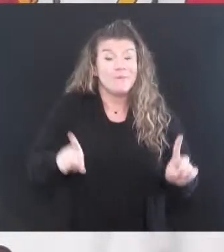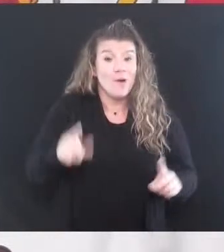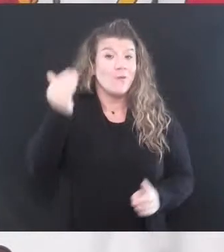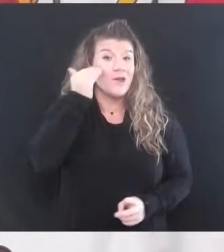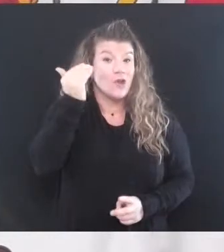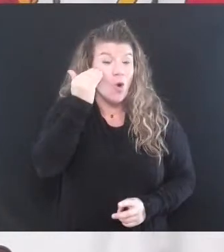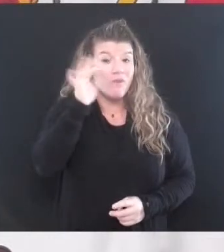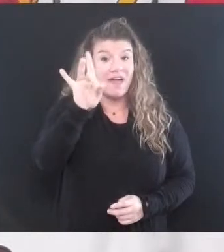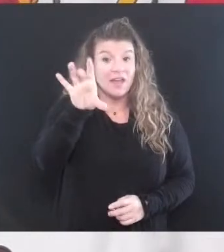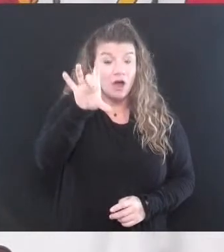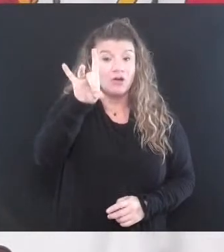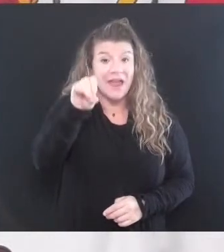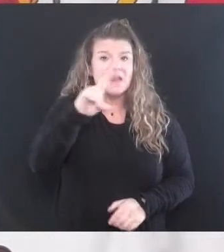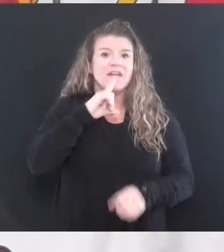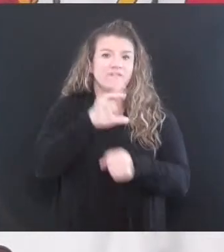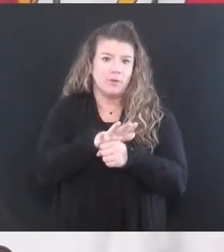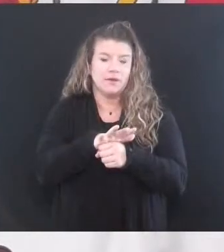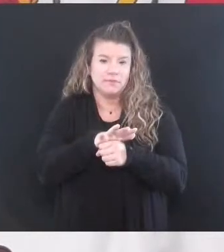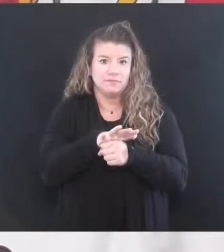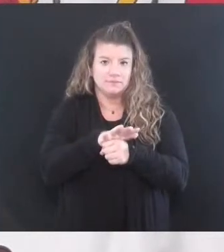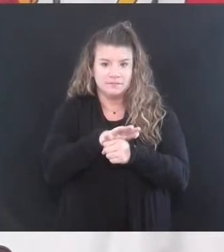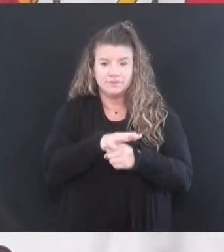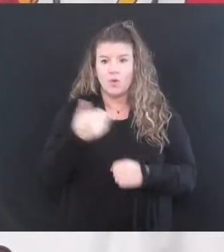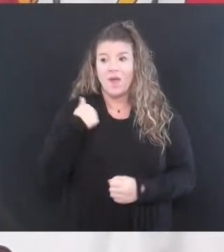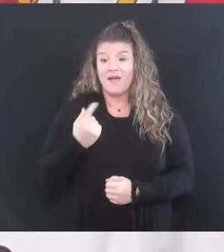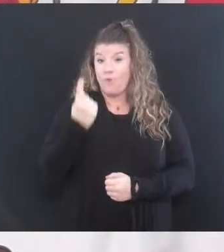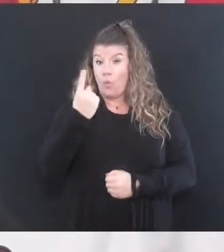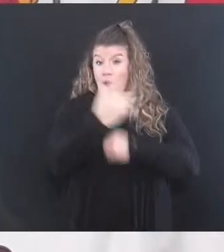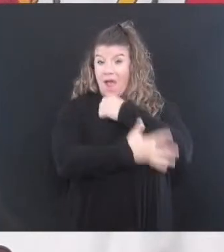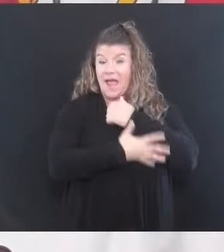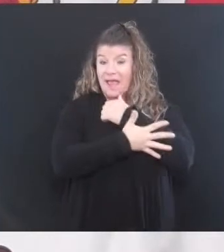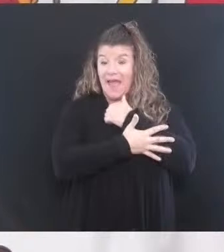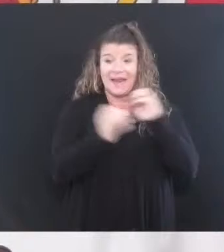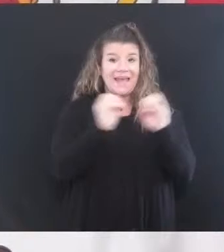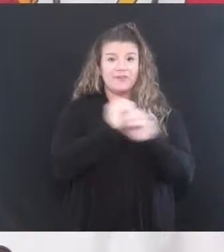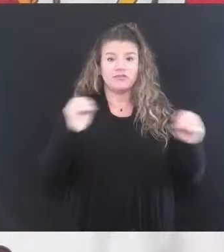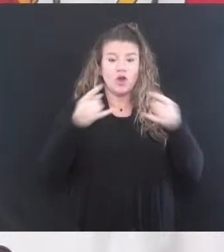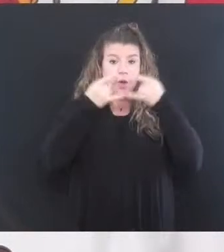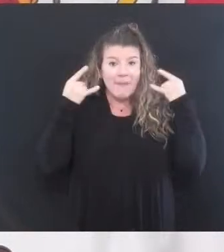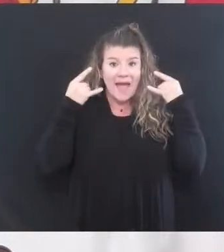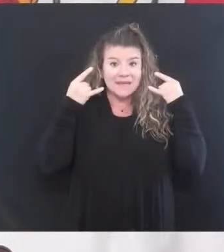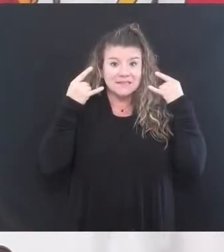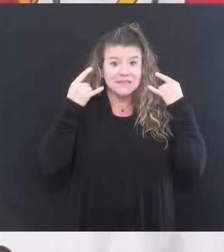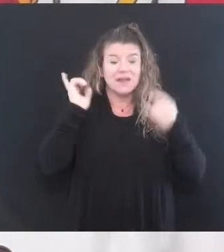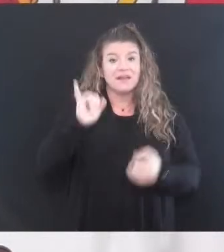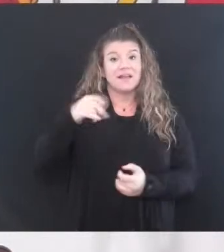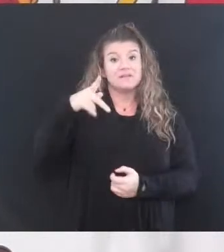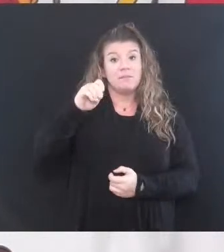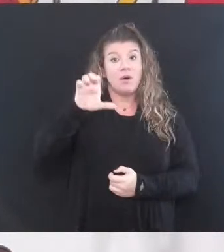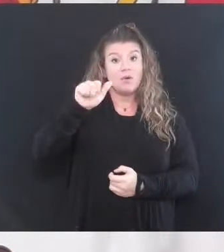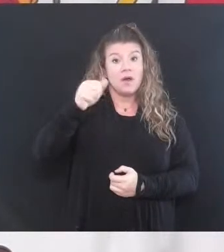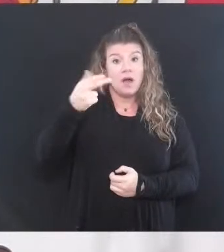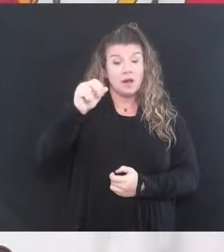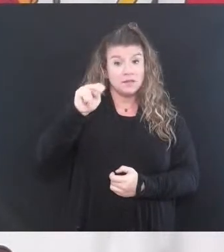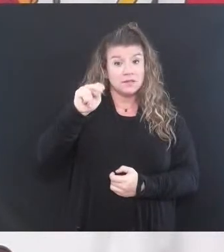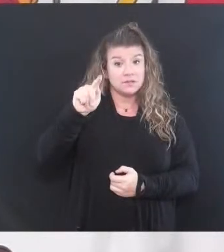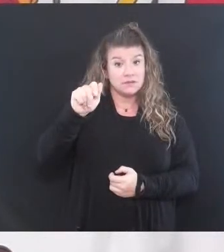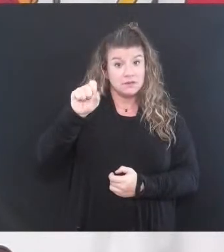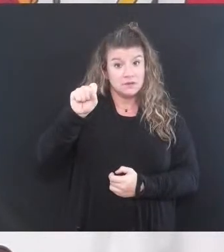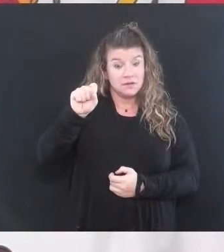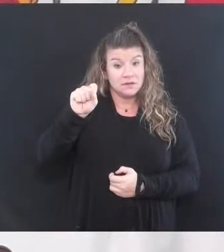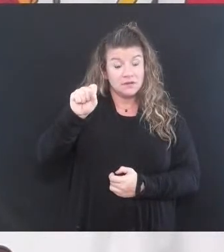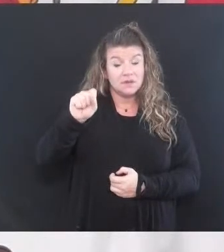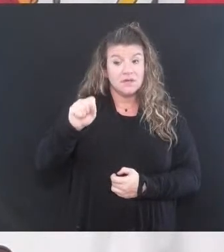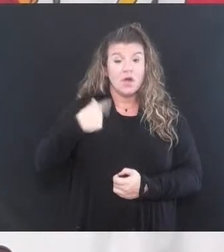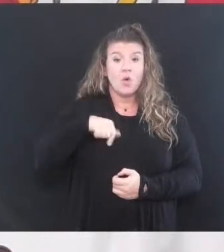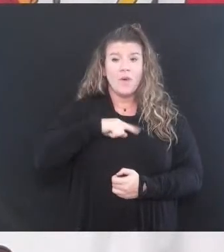that are confirmed. We have one county that doesn't have a mask mandate, that's Pocahontas. We are